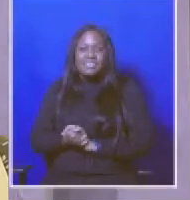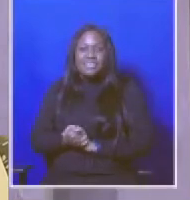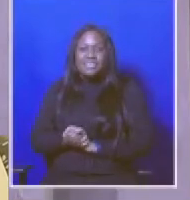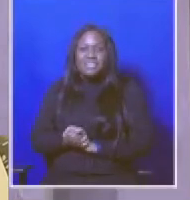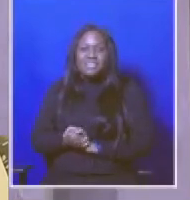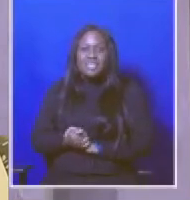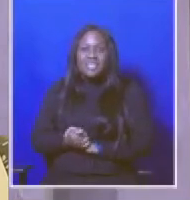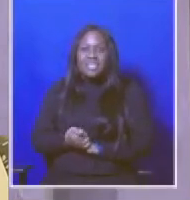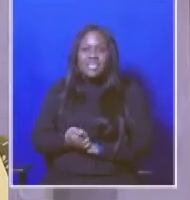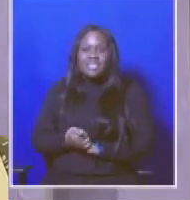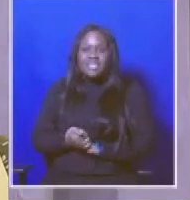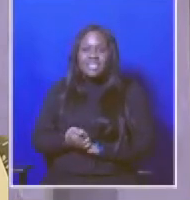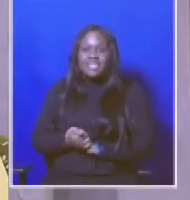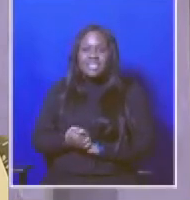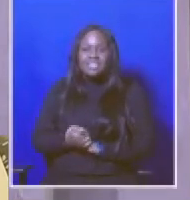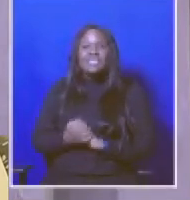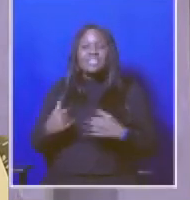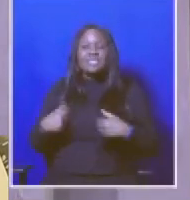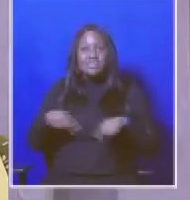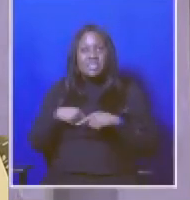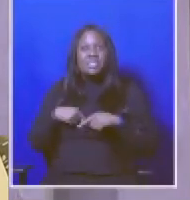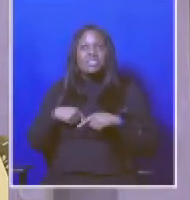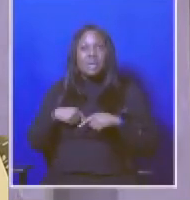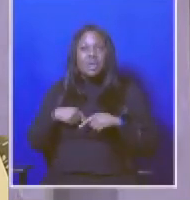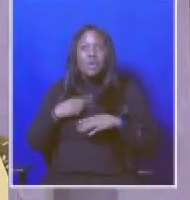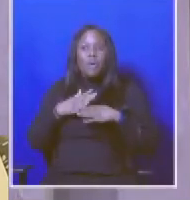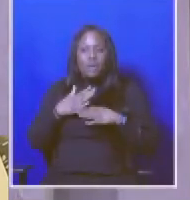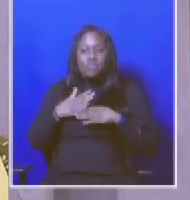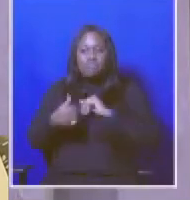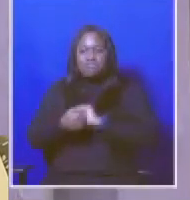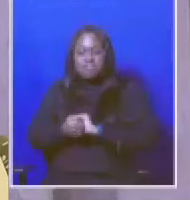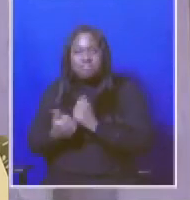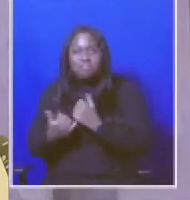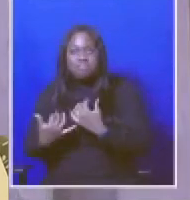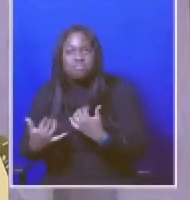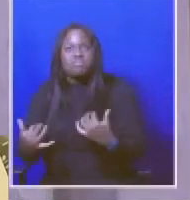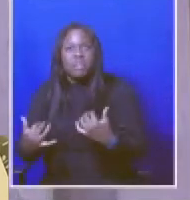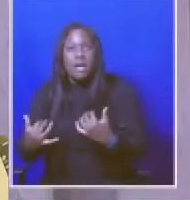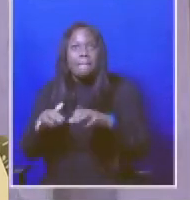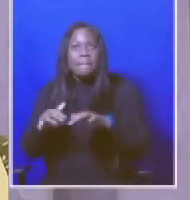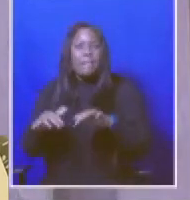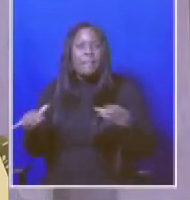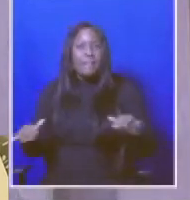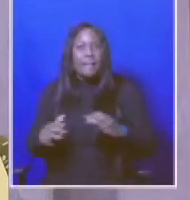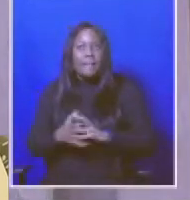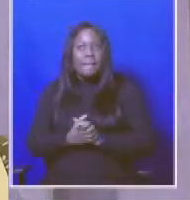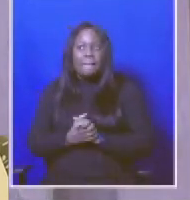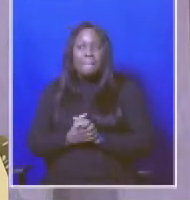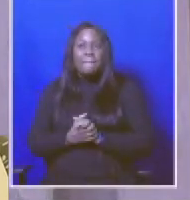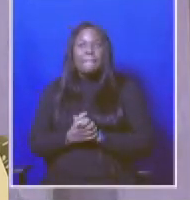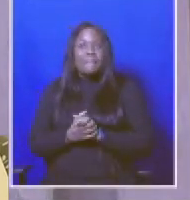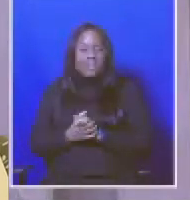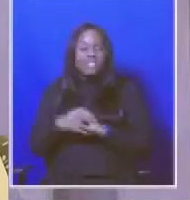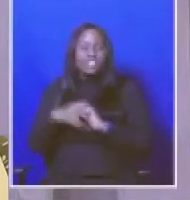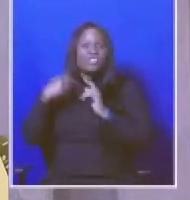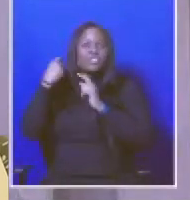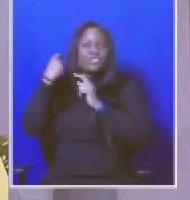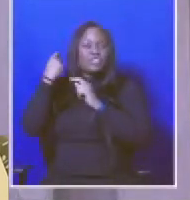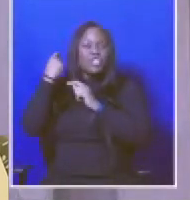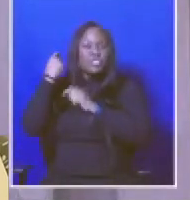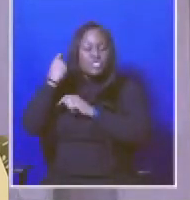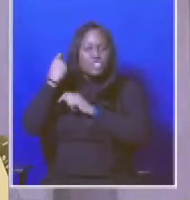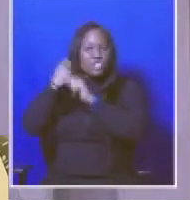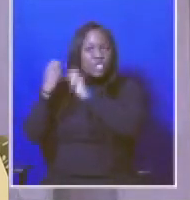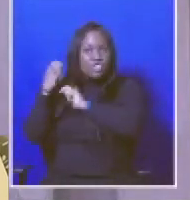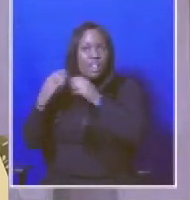thing with the council is that we work with people on the ground. We work with traditional leaders.